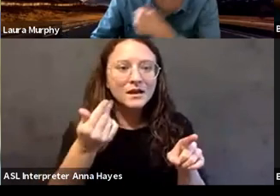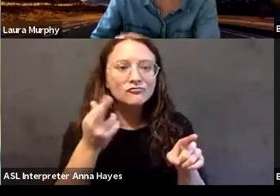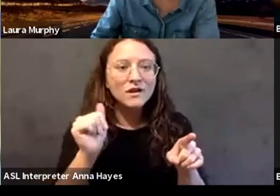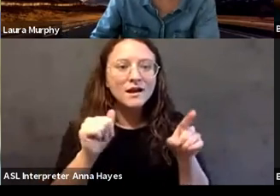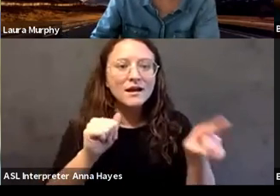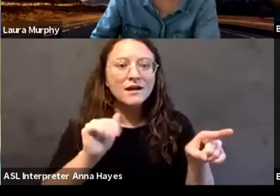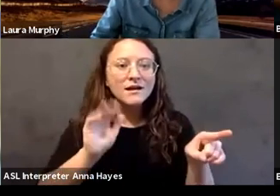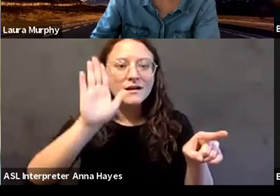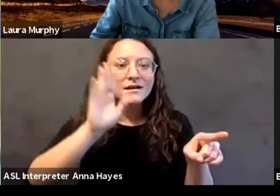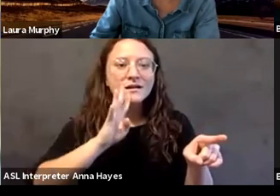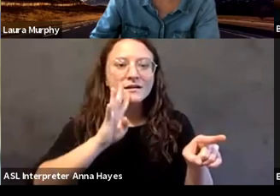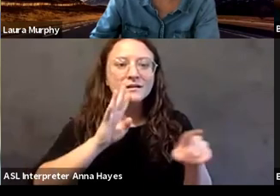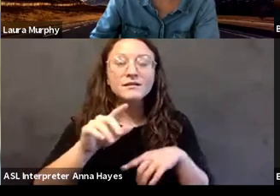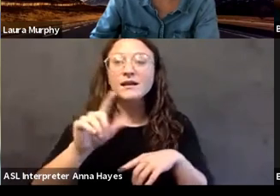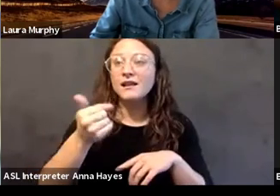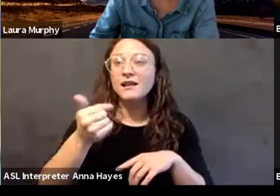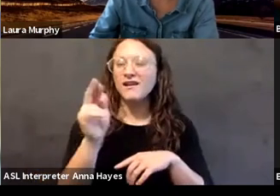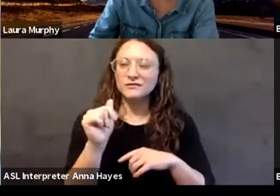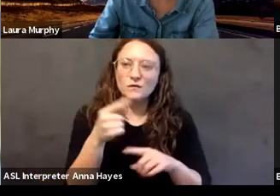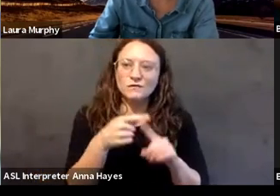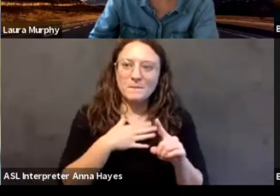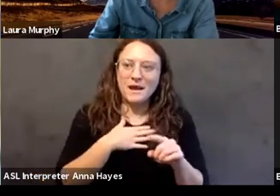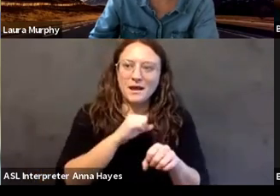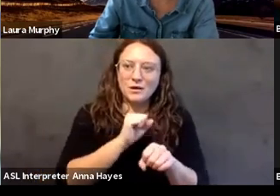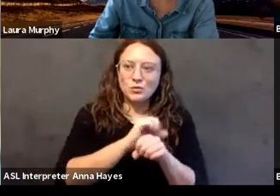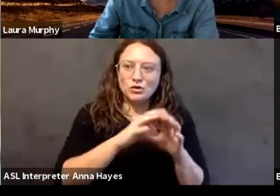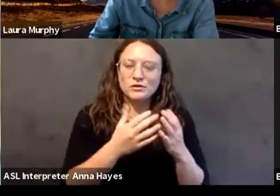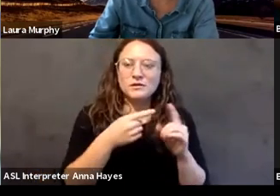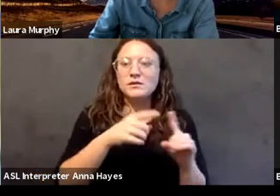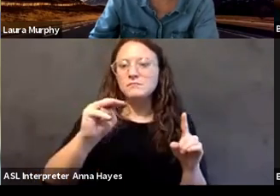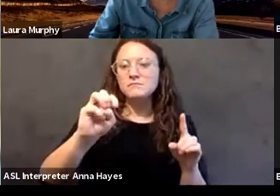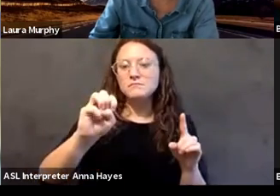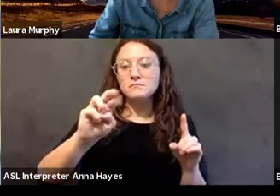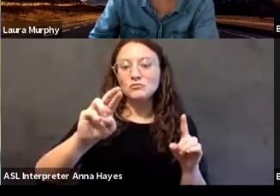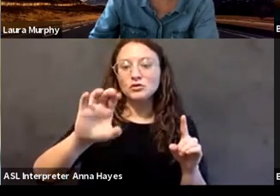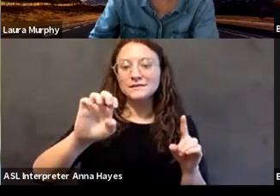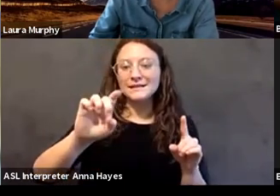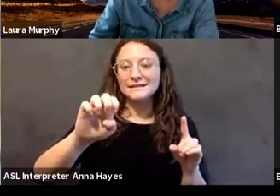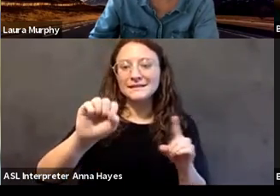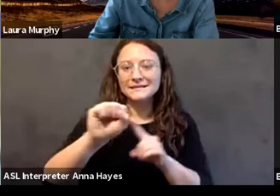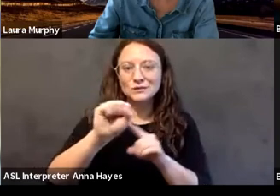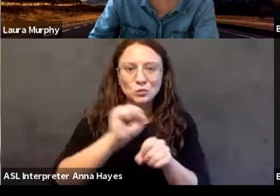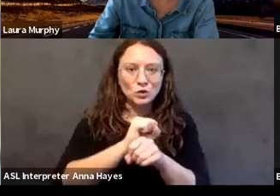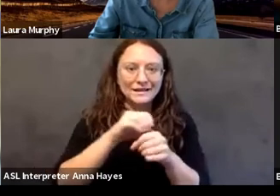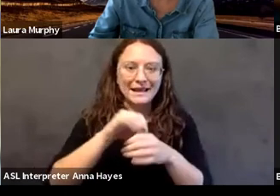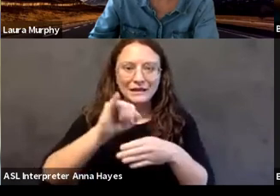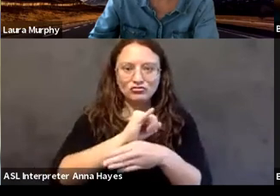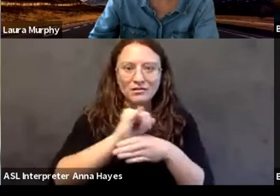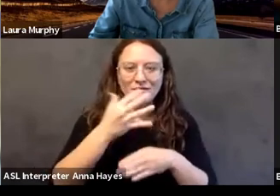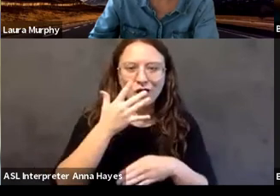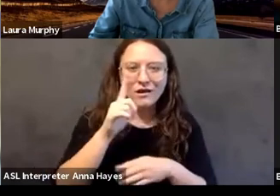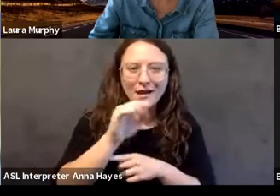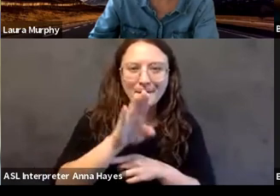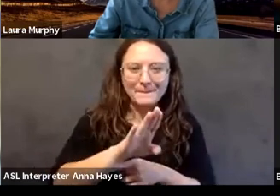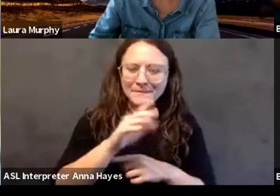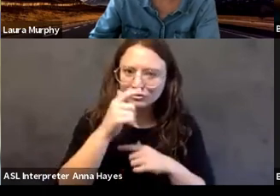Hi, I'm on behalf of my breakout group. We had Mercedes, who's working in an industrial color lab. And that was interesting. How